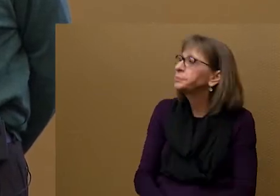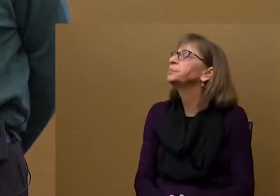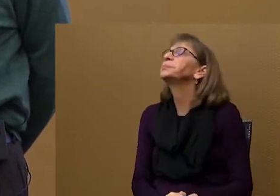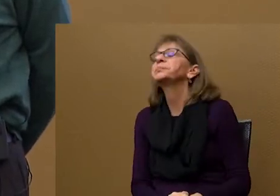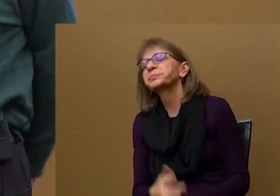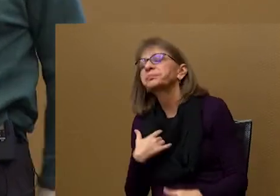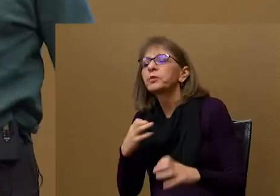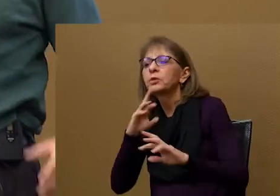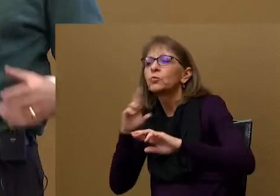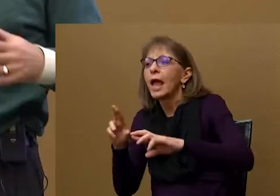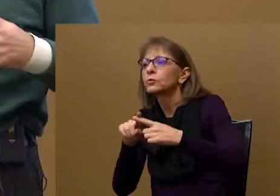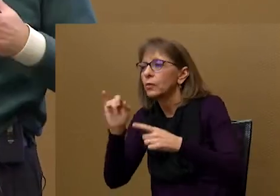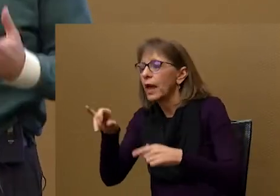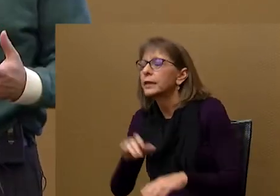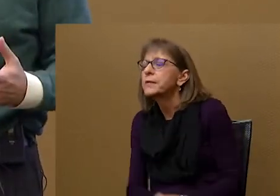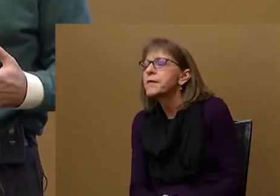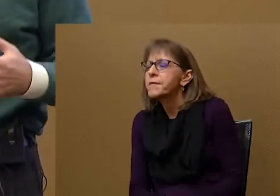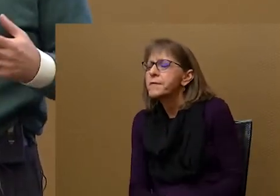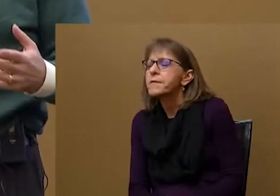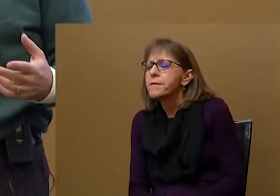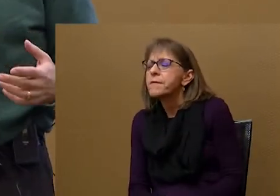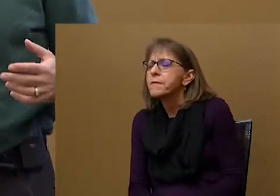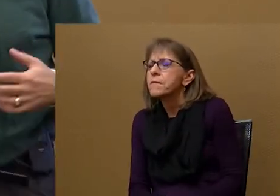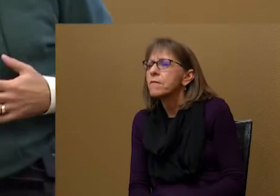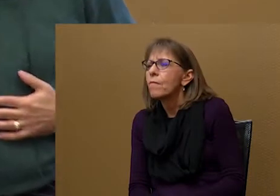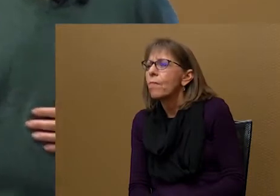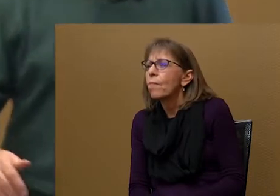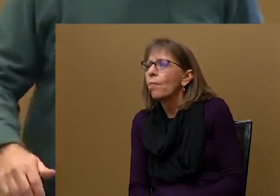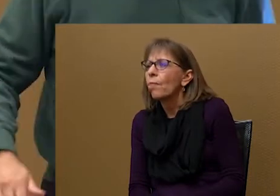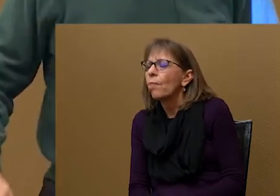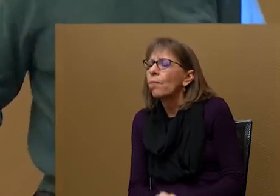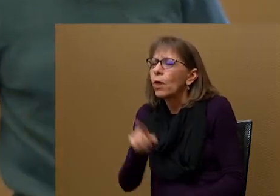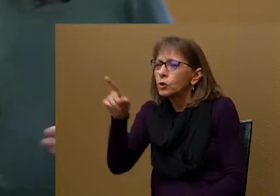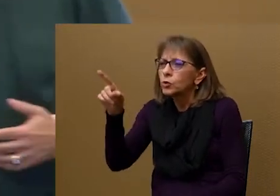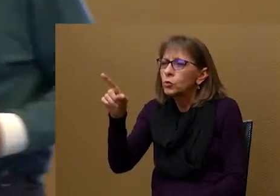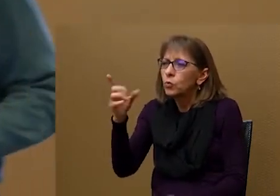deaf. So let me react to that. You're saying,